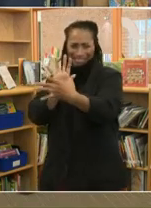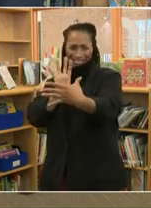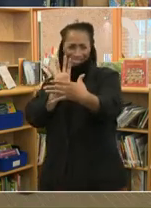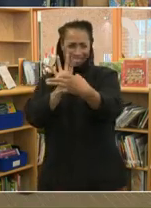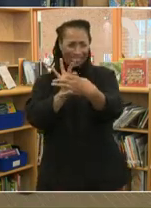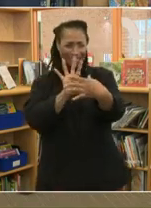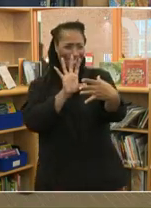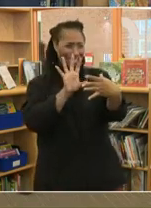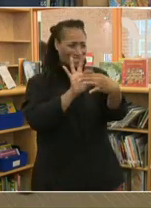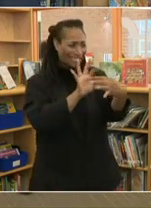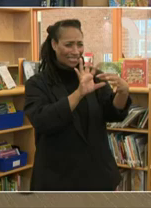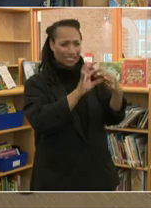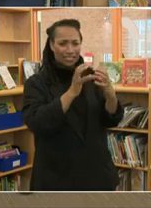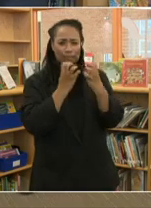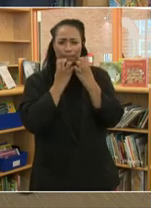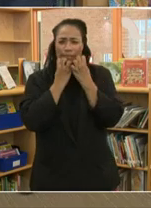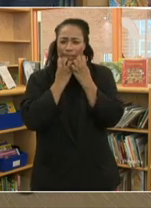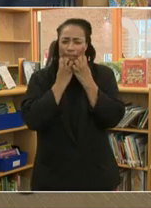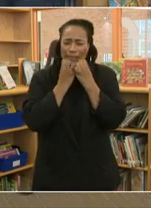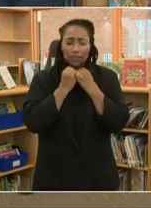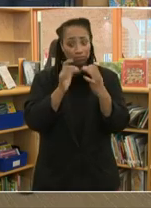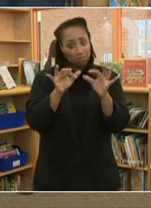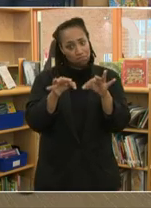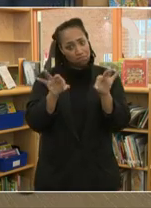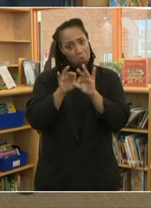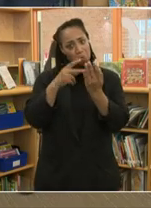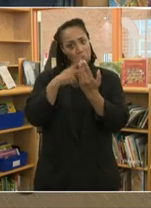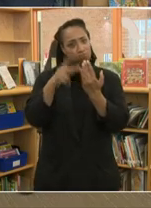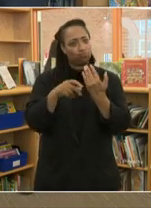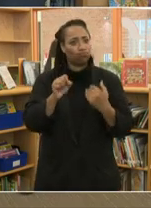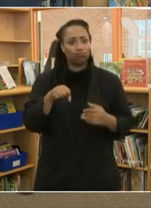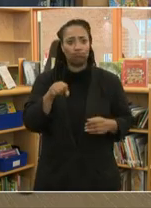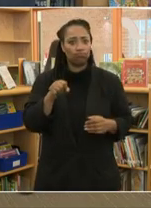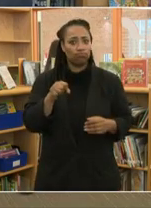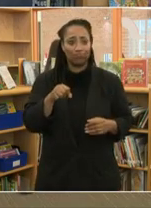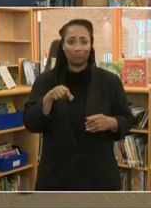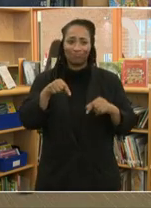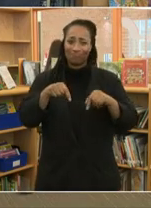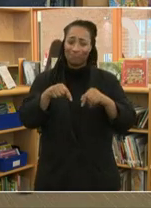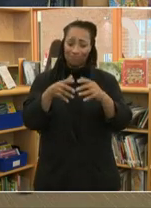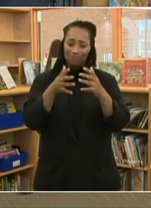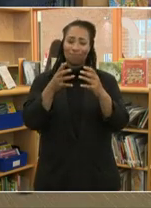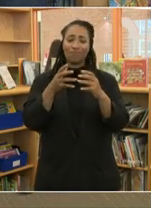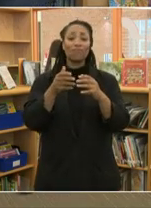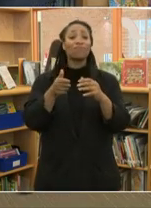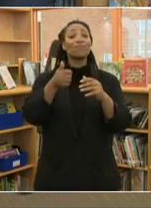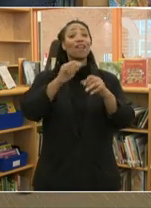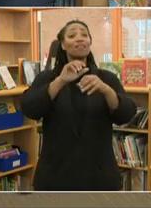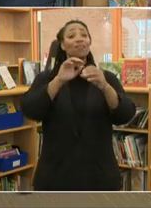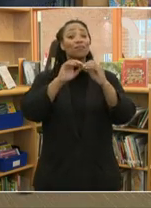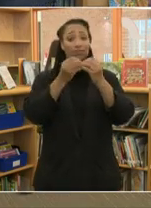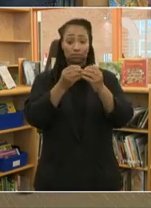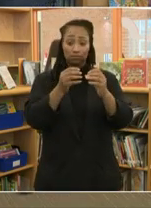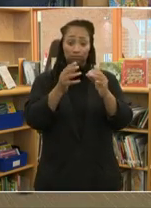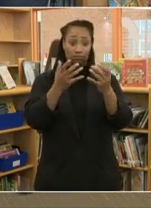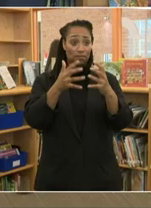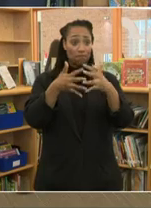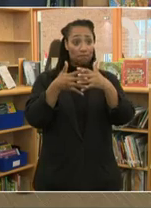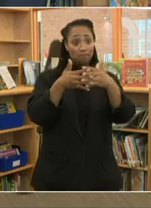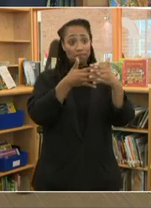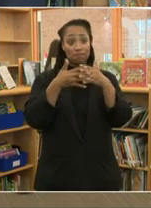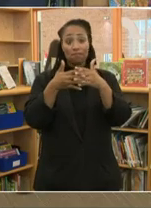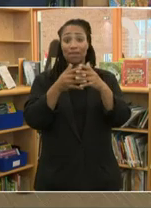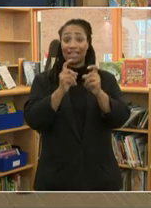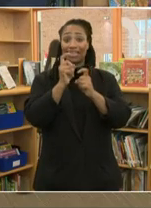me, which is America Gives. America Gives is intended to be a national service effort using the 2